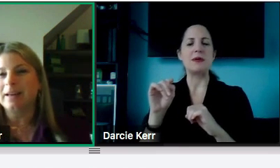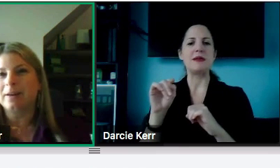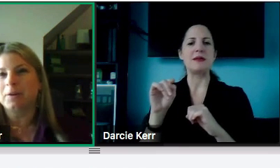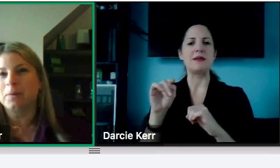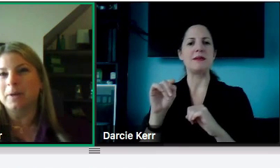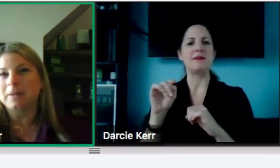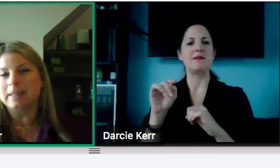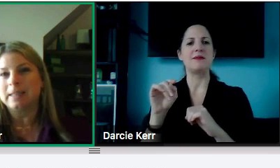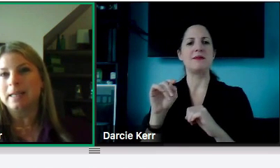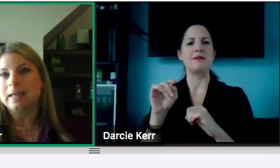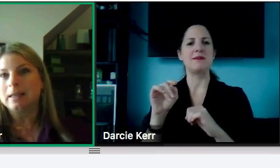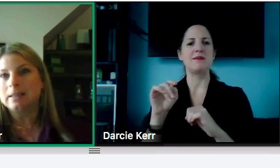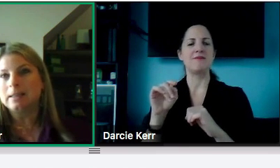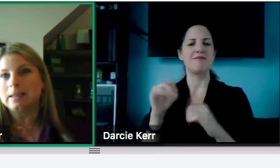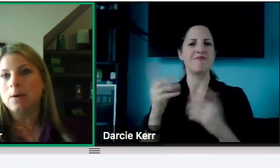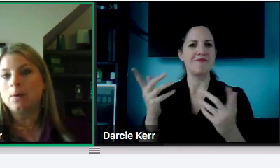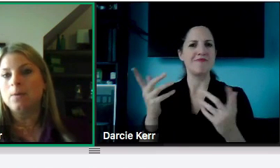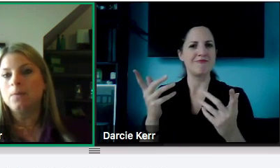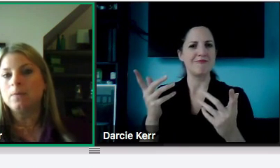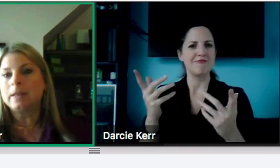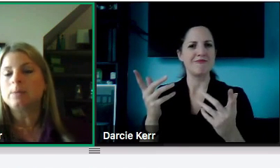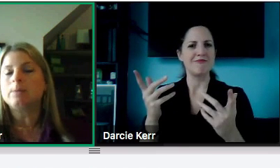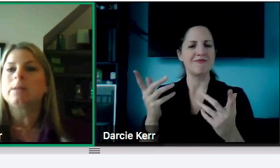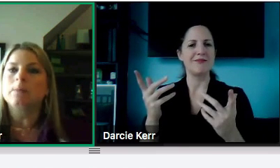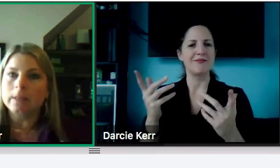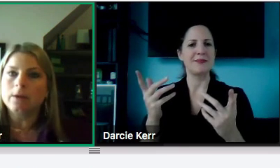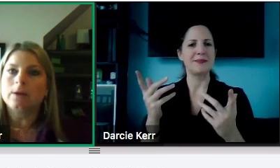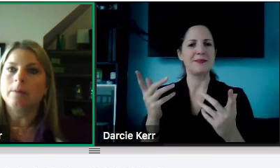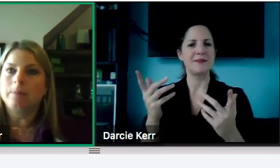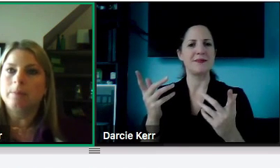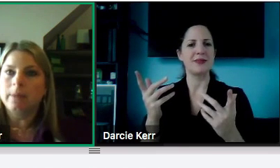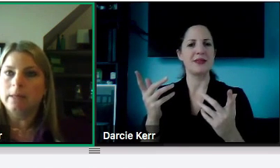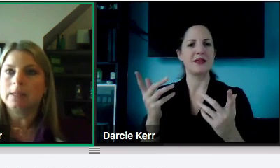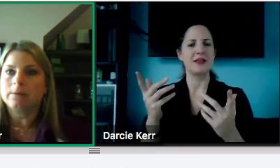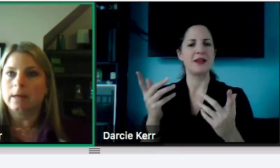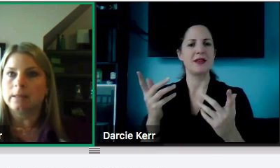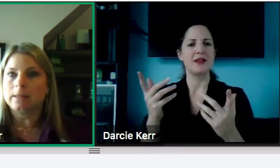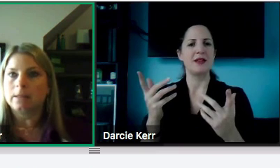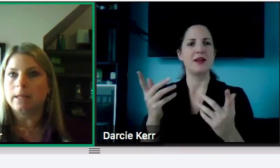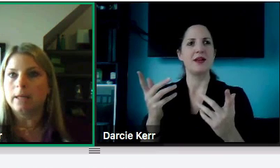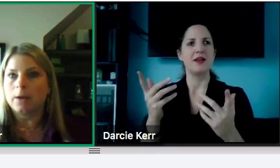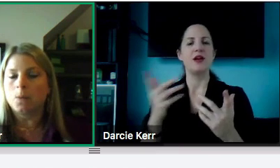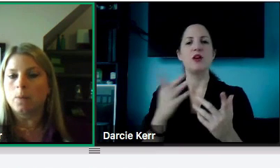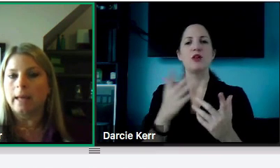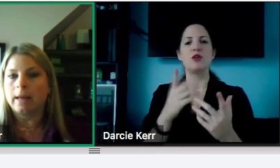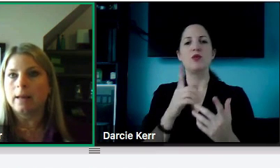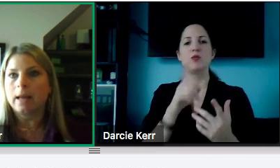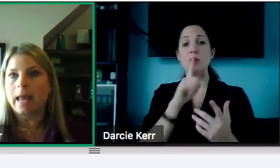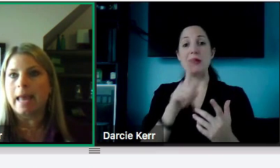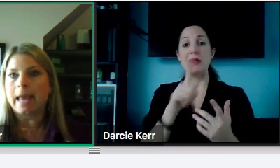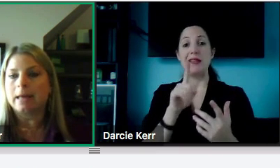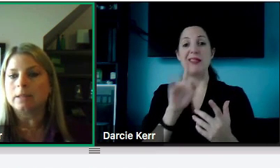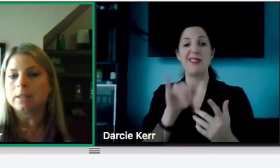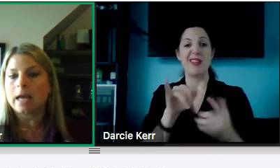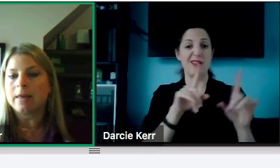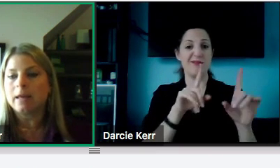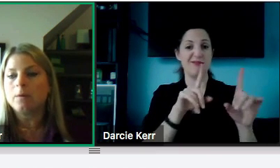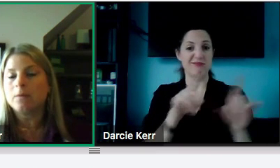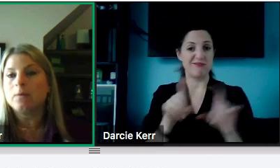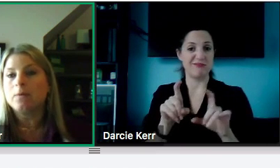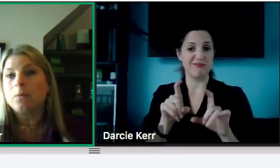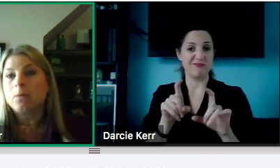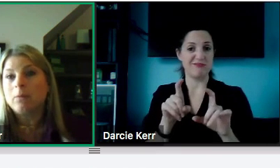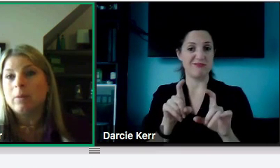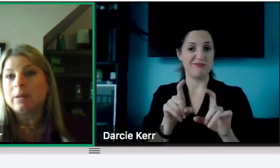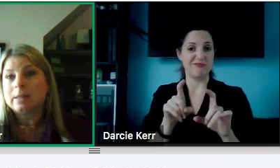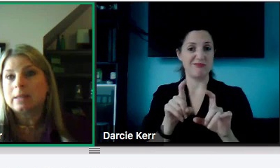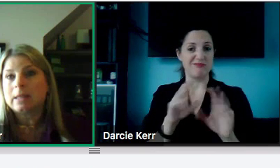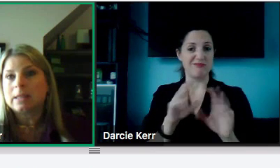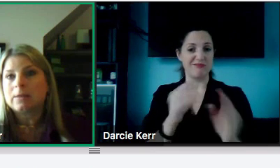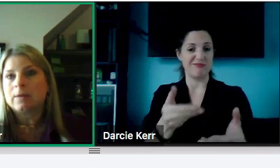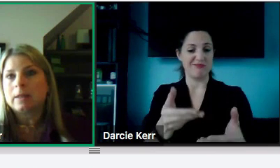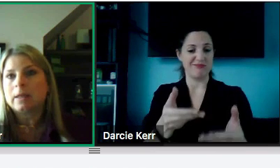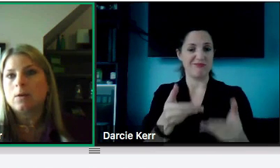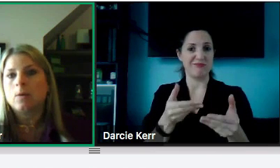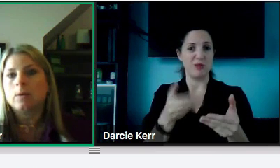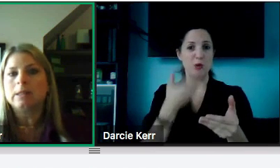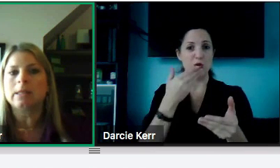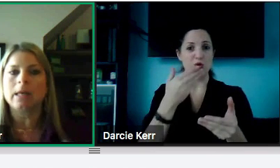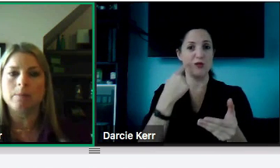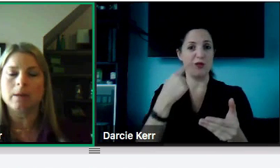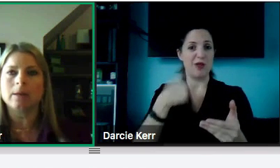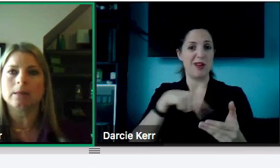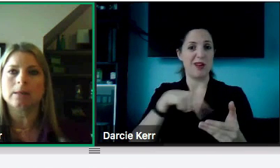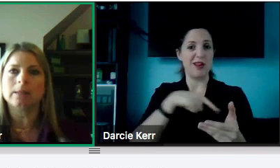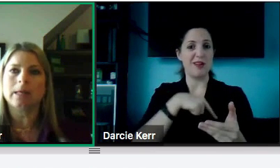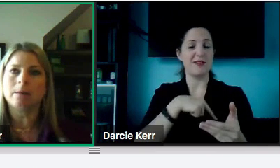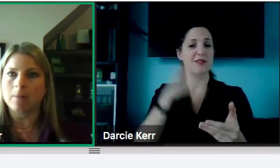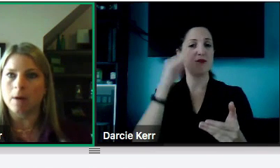in other words. So this was a really good piece for us to take away. And I think we've been successful in